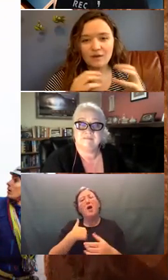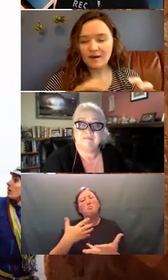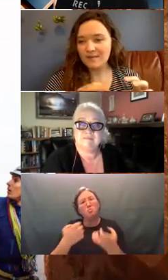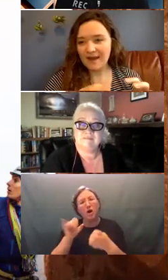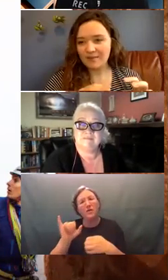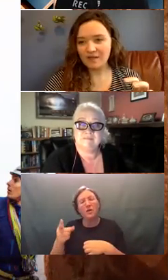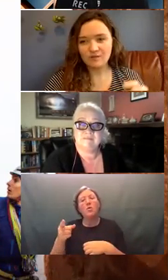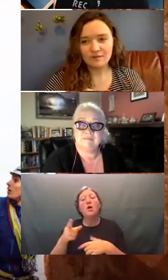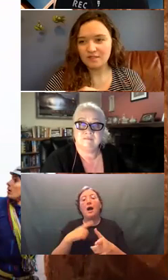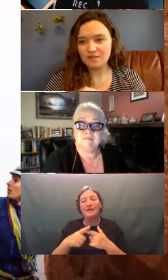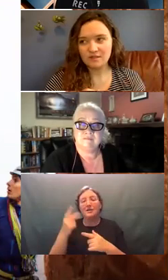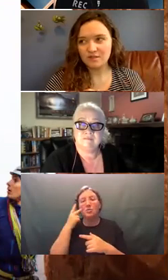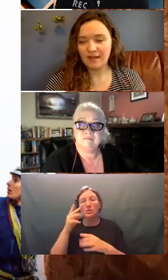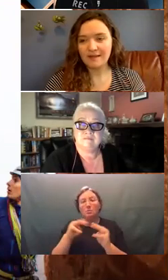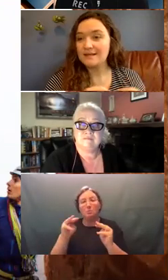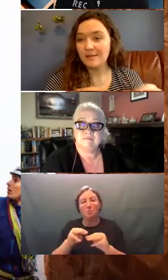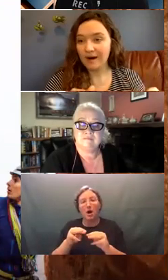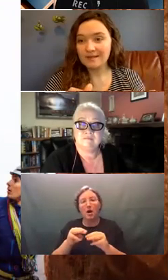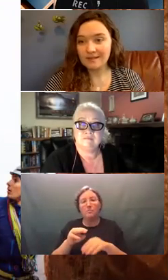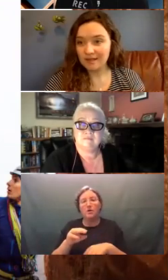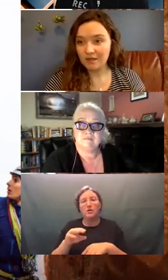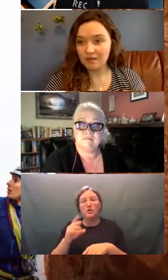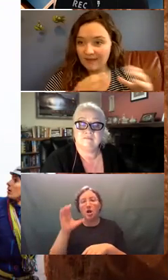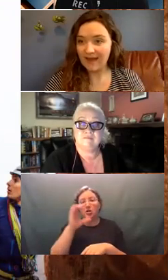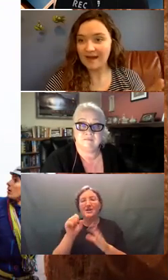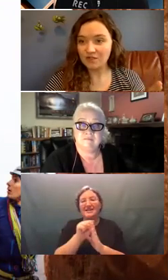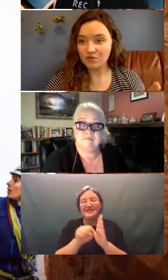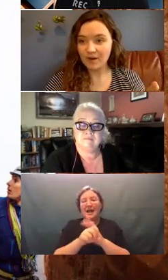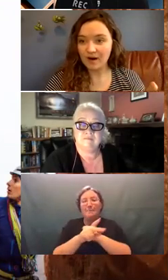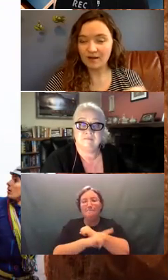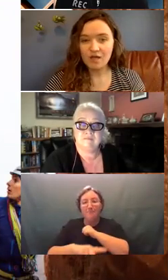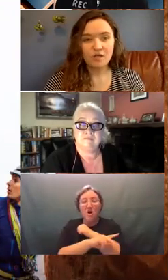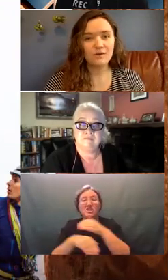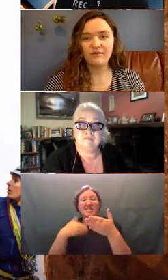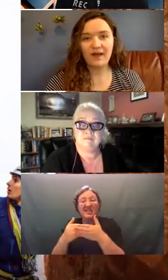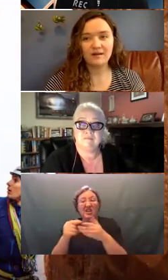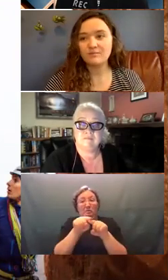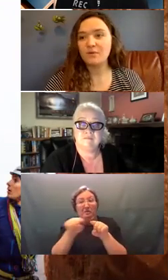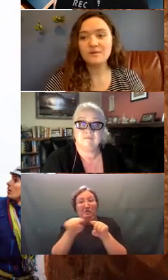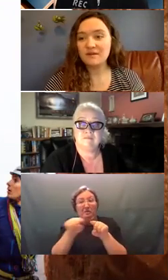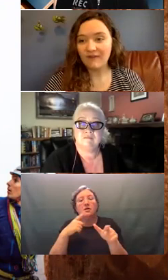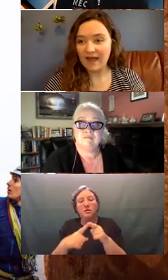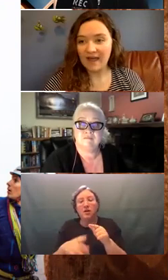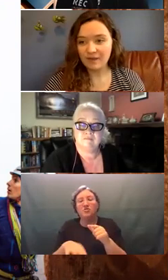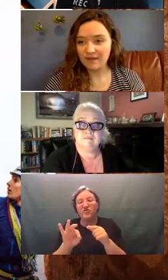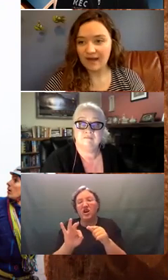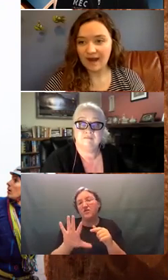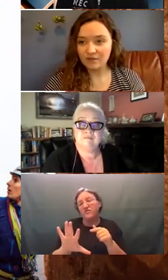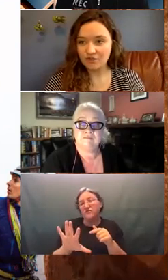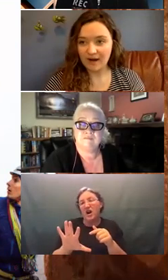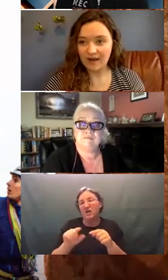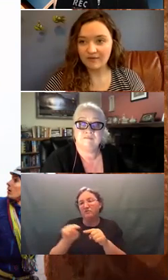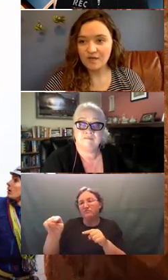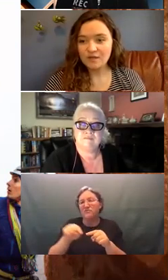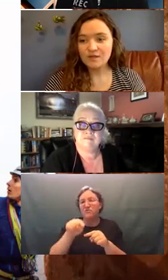you look on a map and you literally just search like state parks near that national park, you could find probably 5 within an